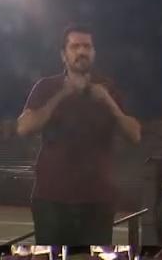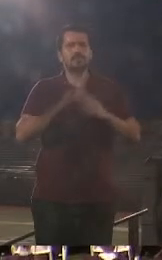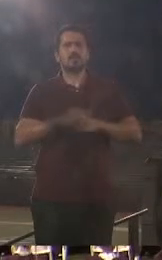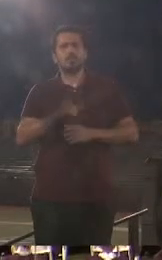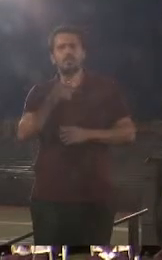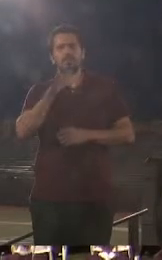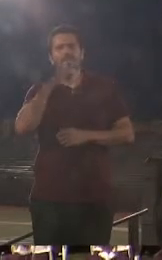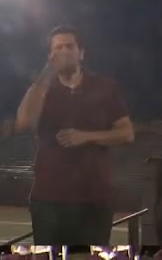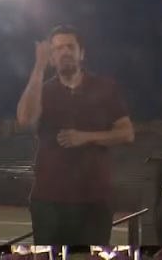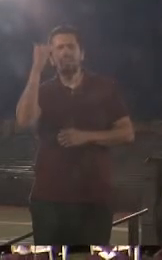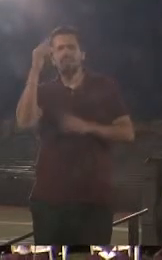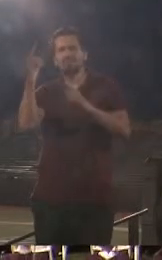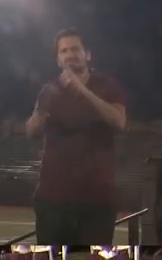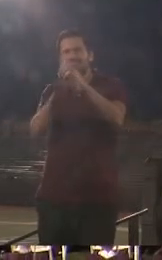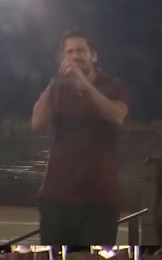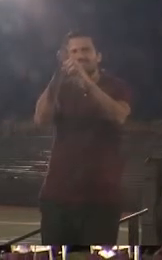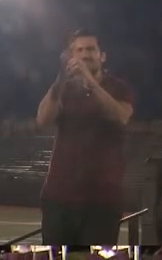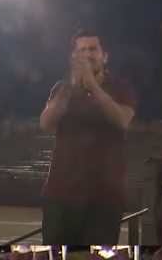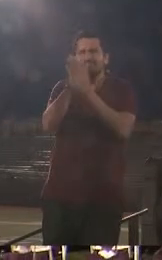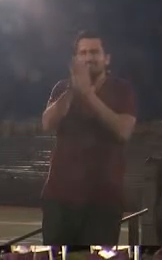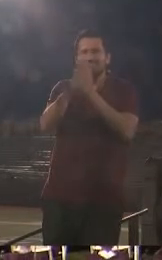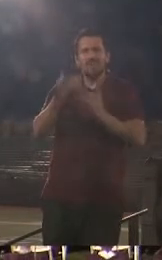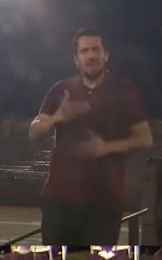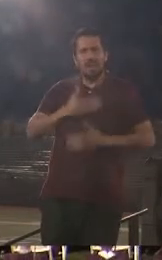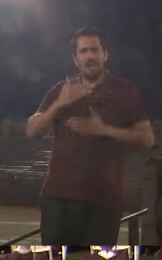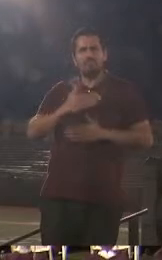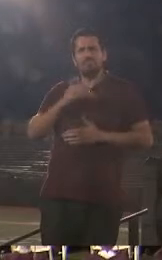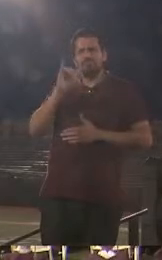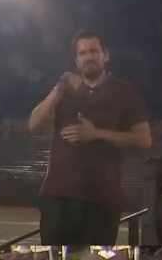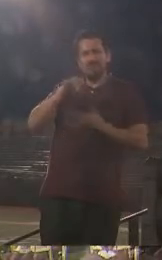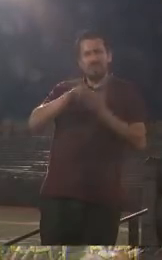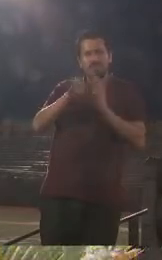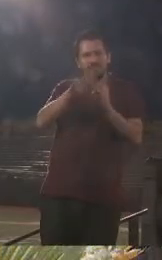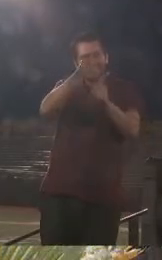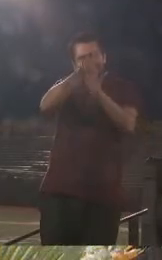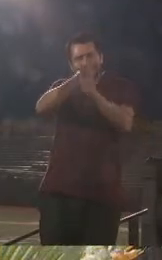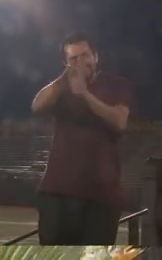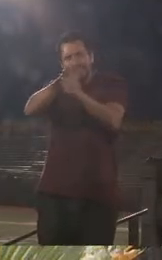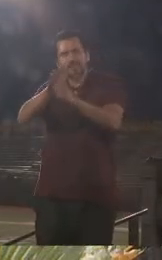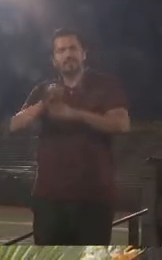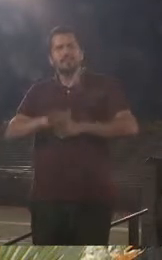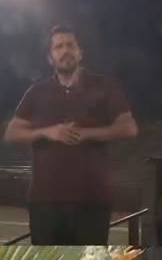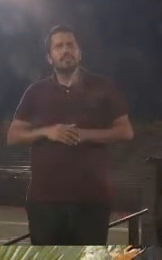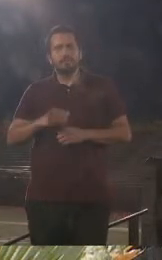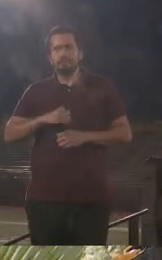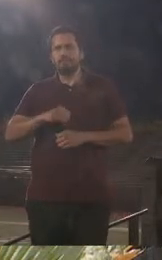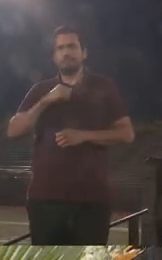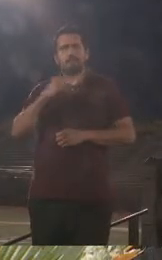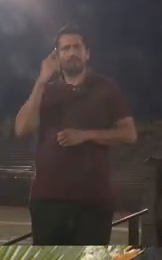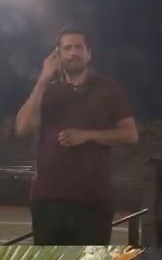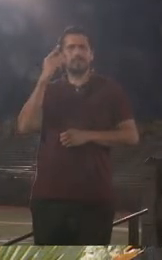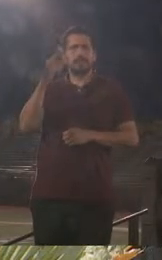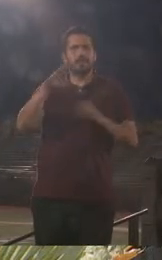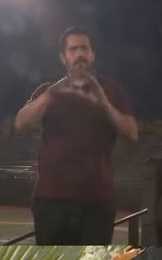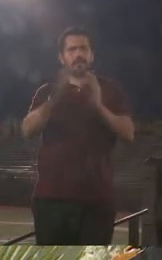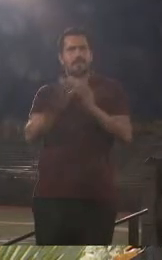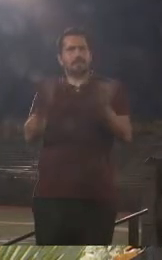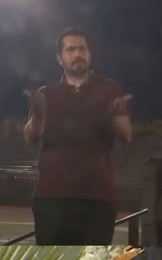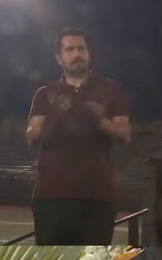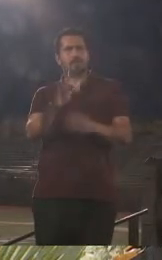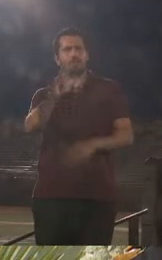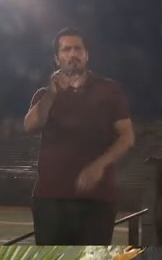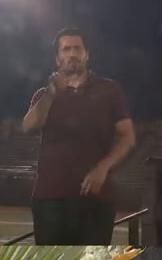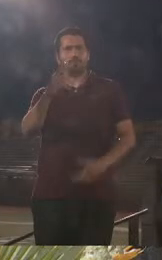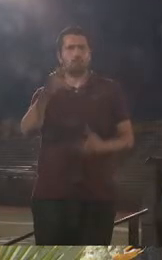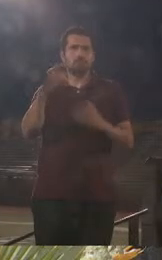don't forget the pursuit of happiness and what that means to you. I'm excited to see what the class of 23 will accomplish.